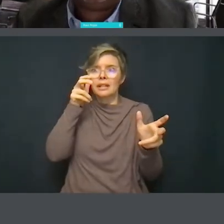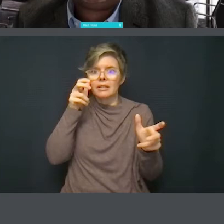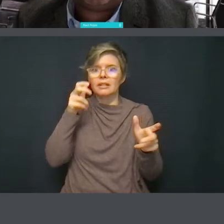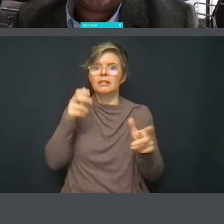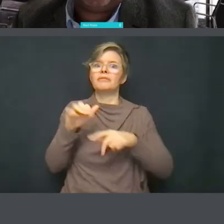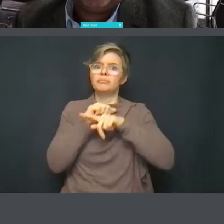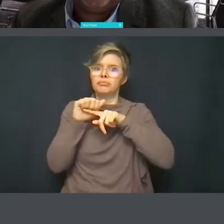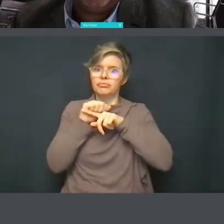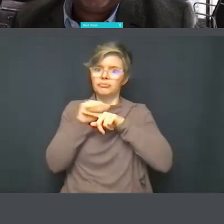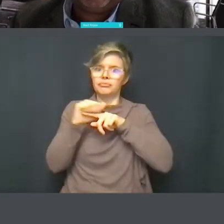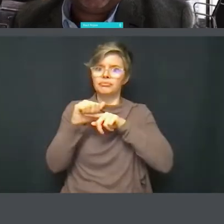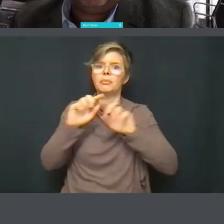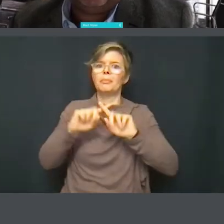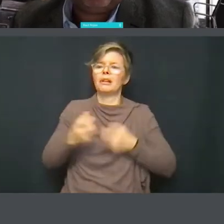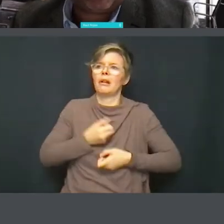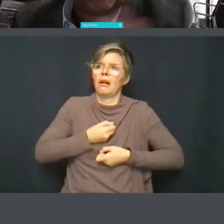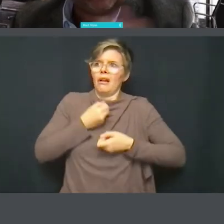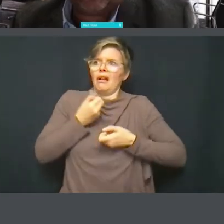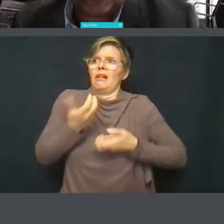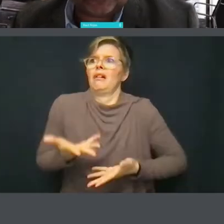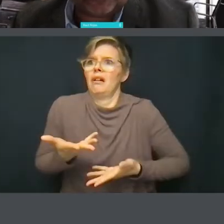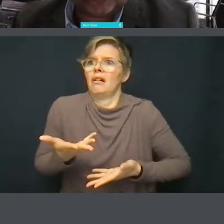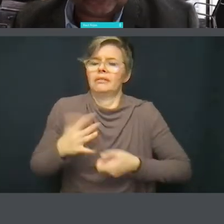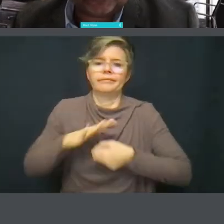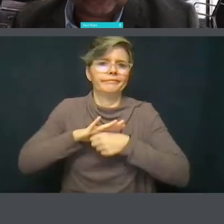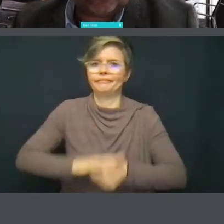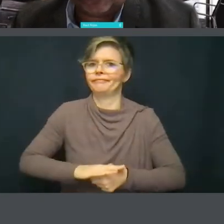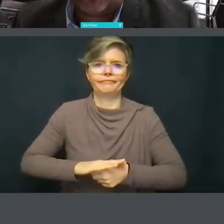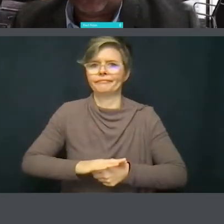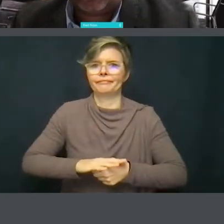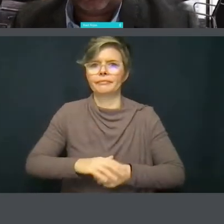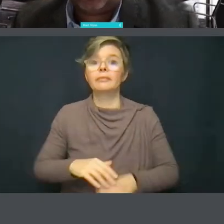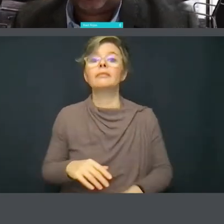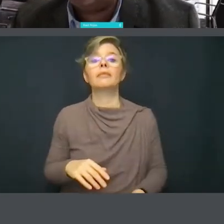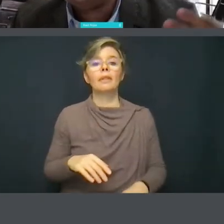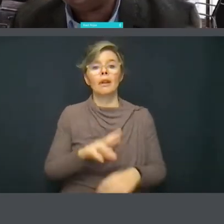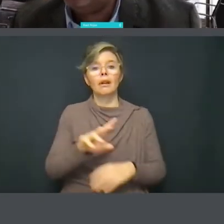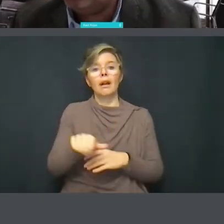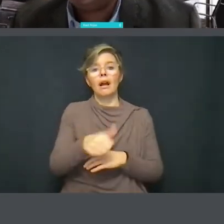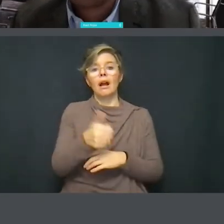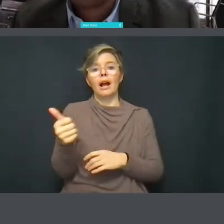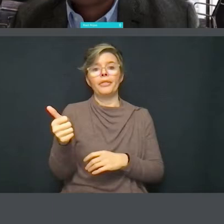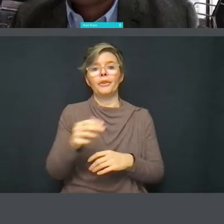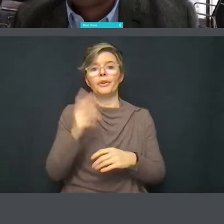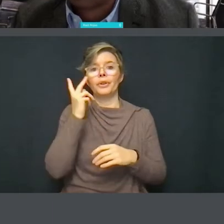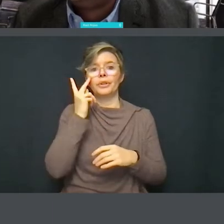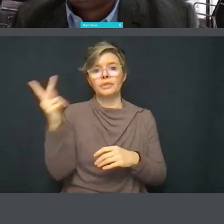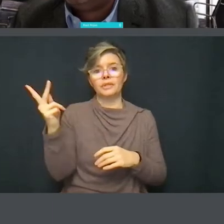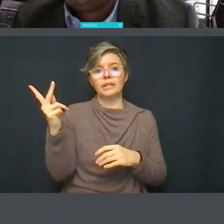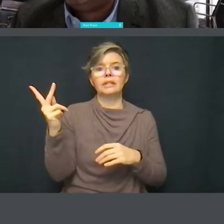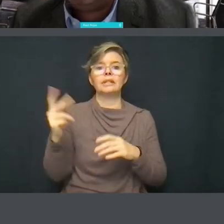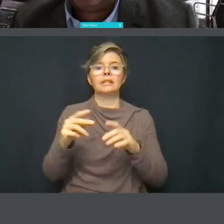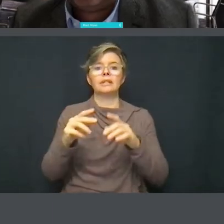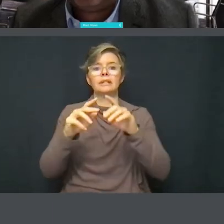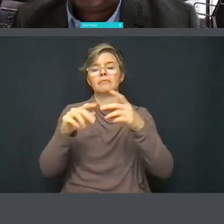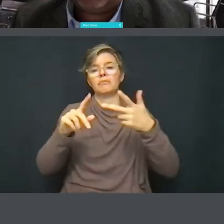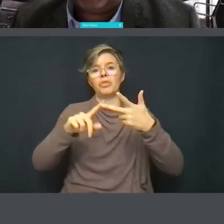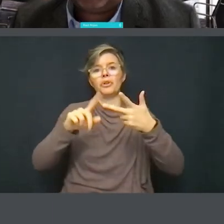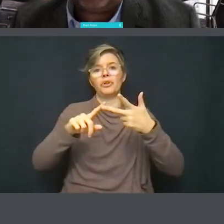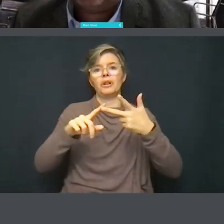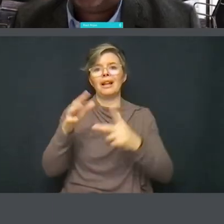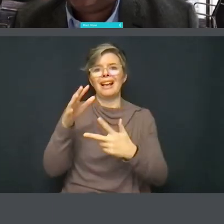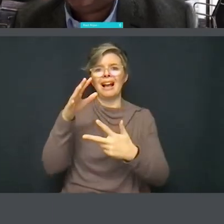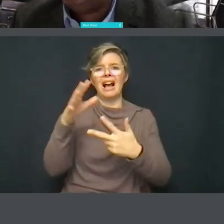maintained to some degree, right? And there's a few other ones like elective bilingual. These are folks who choose to learn another language for a